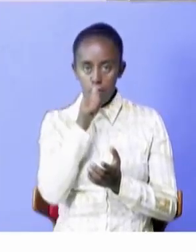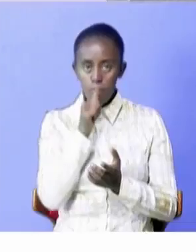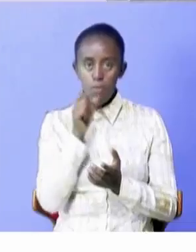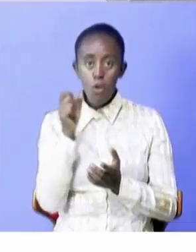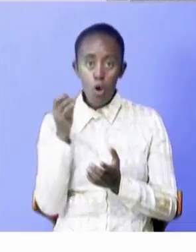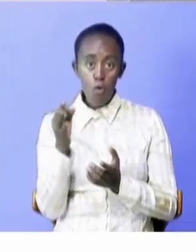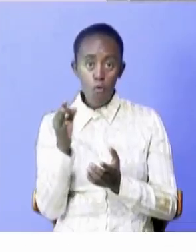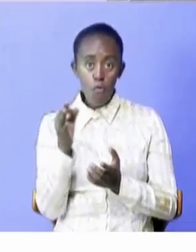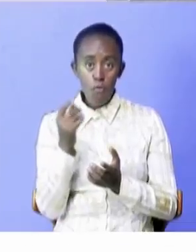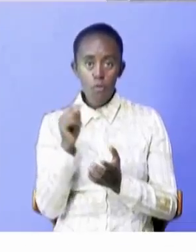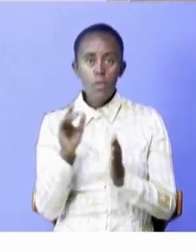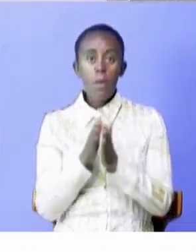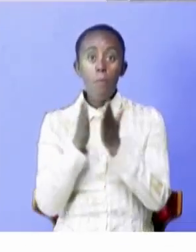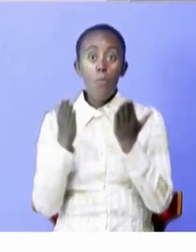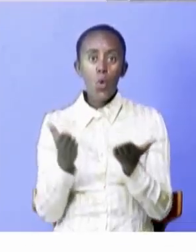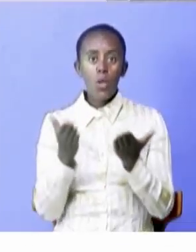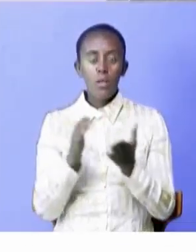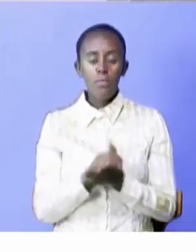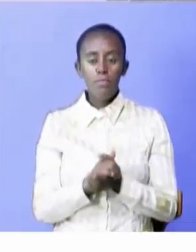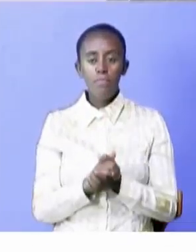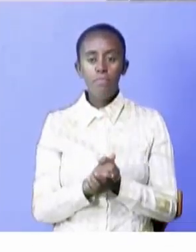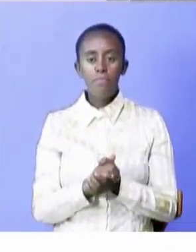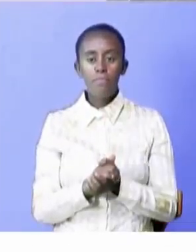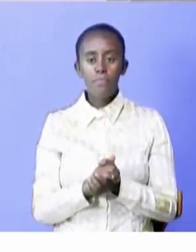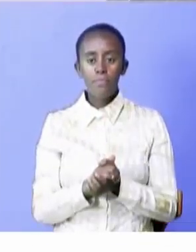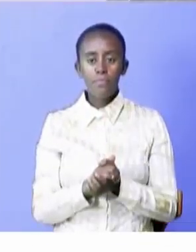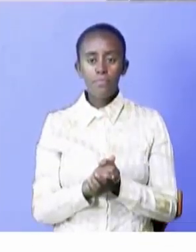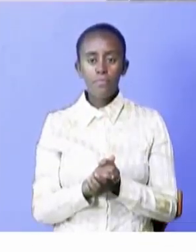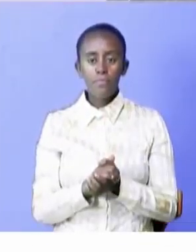of the book.